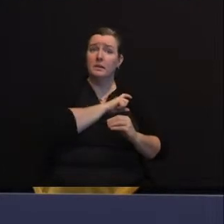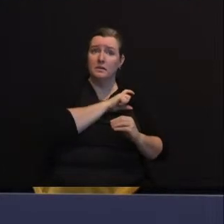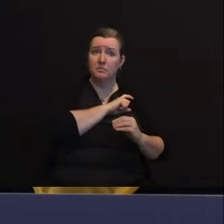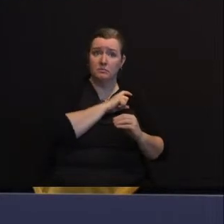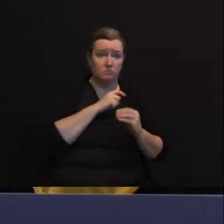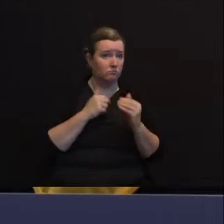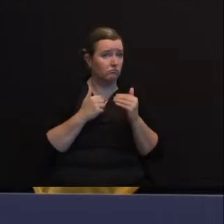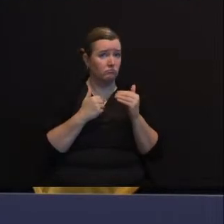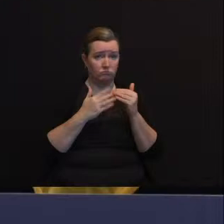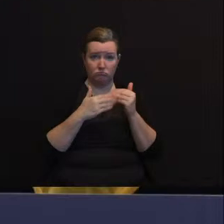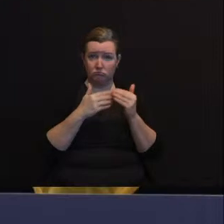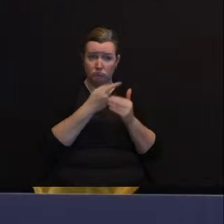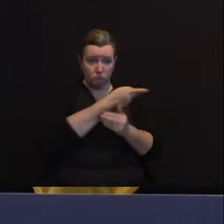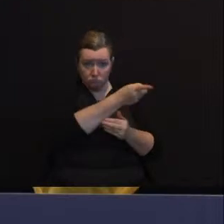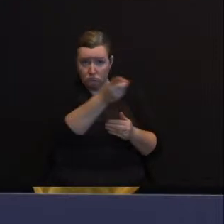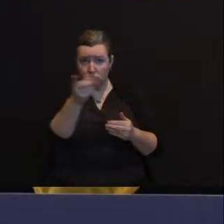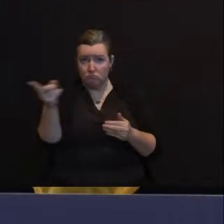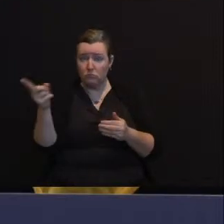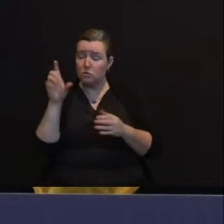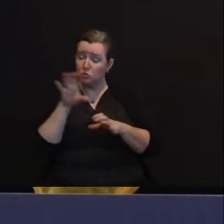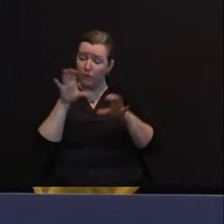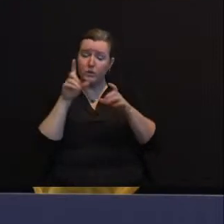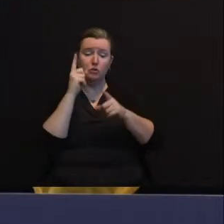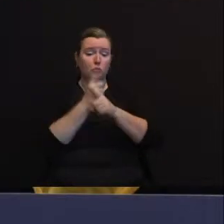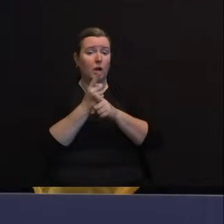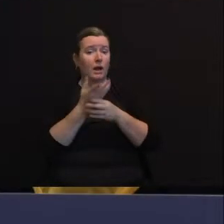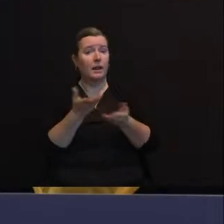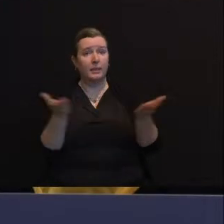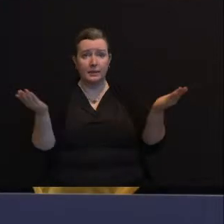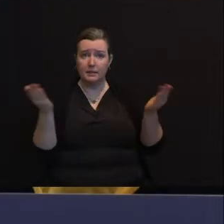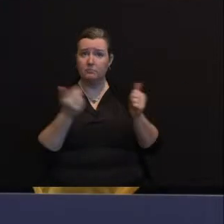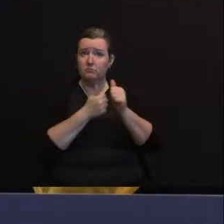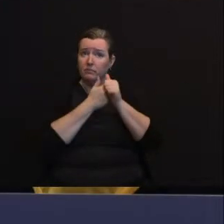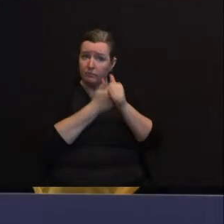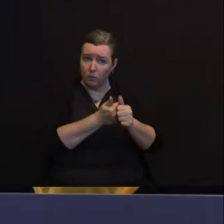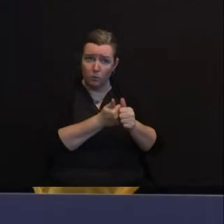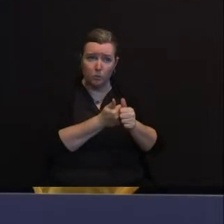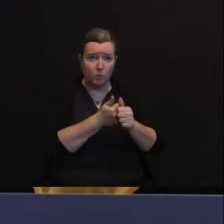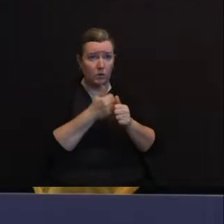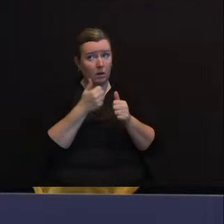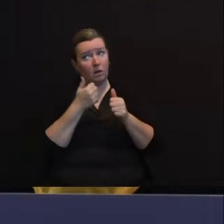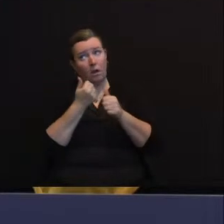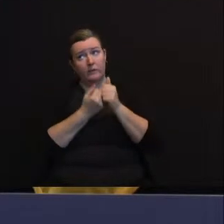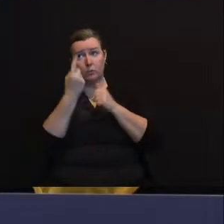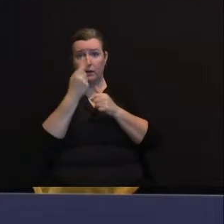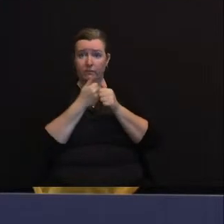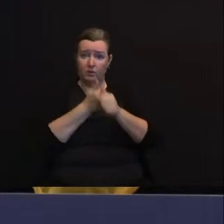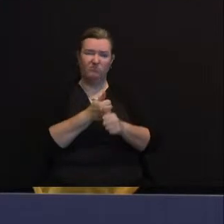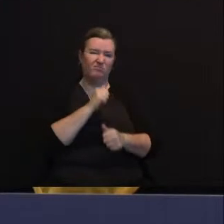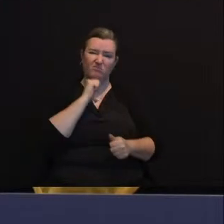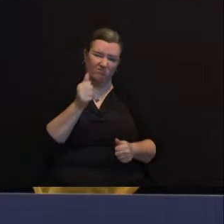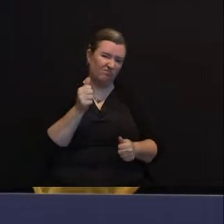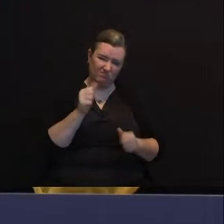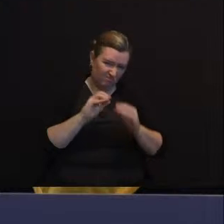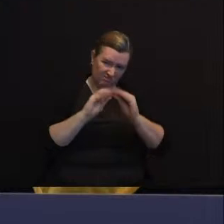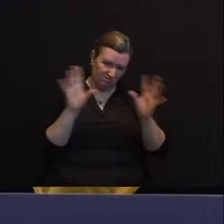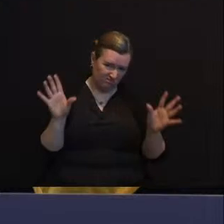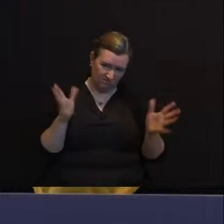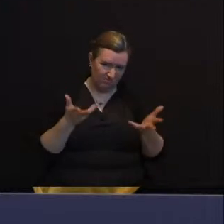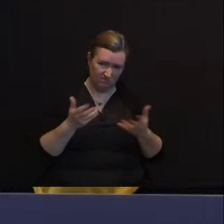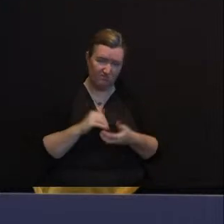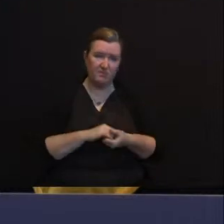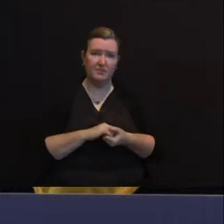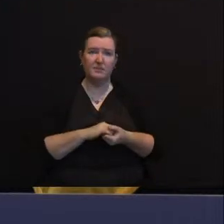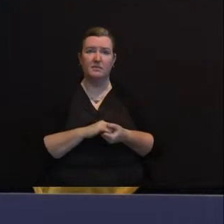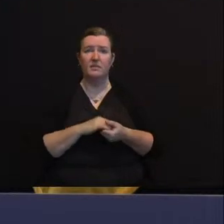right thing. Most everyone is, not everyone apparently is. So that's my answer to that. Let's go back